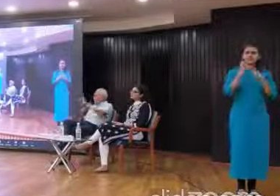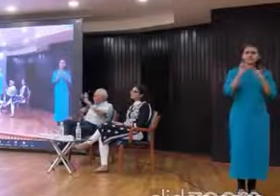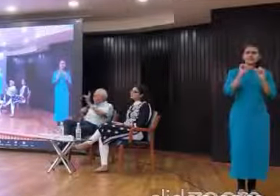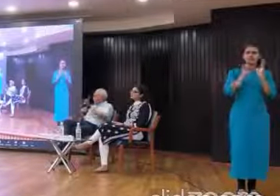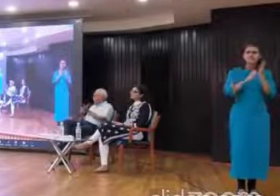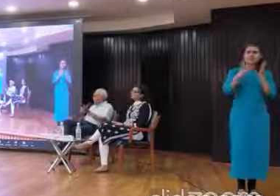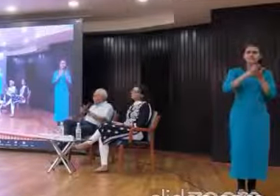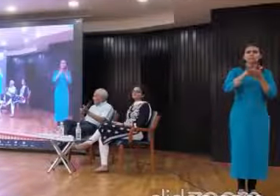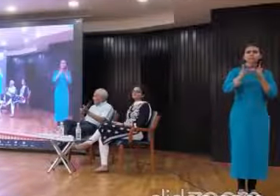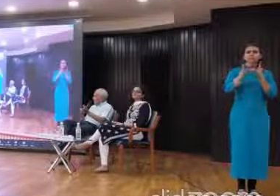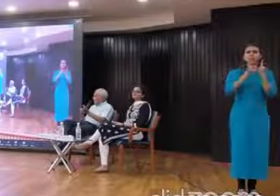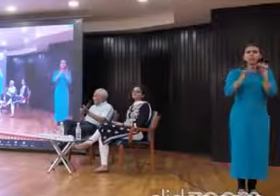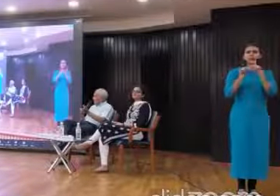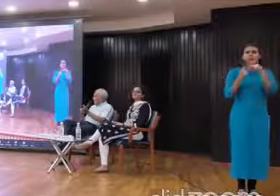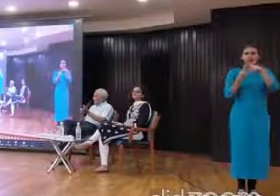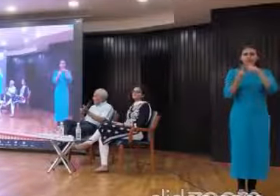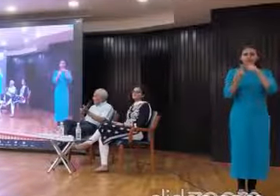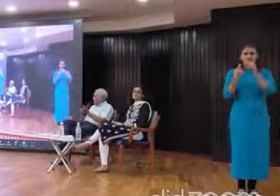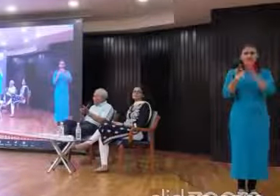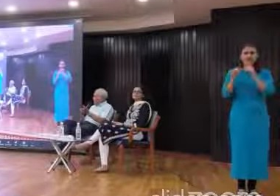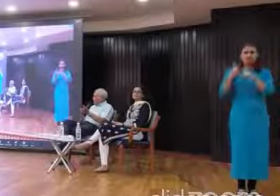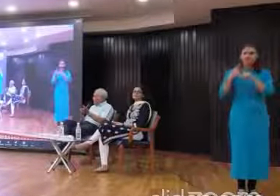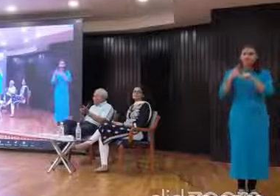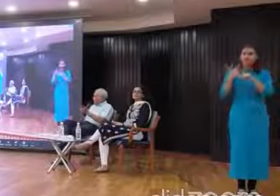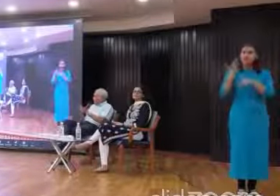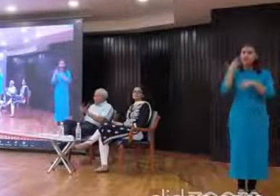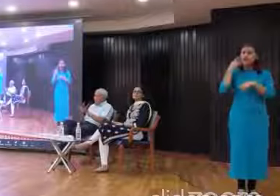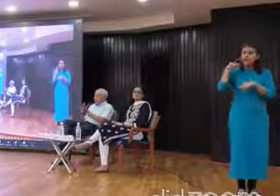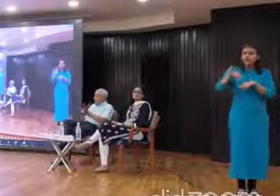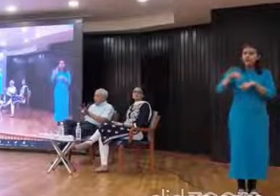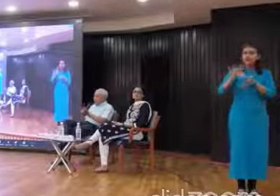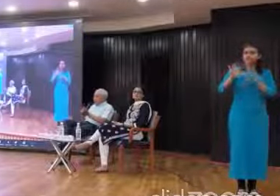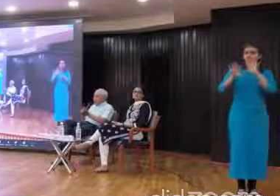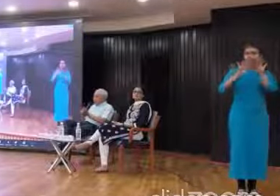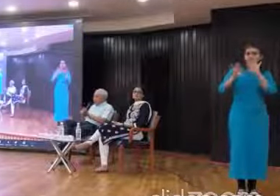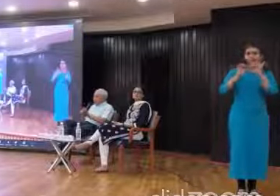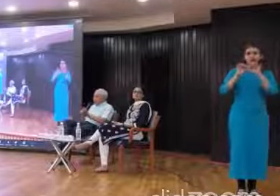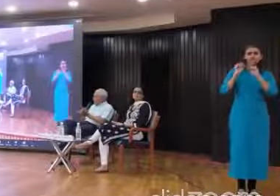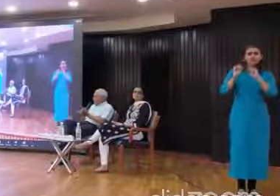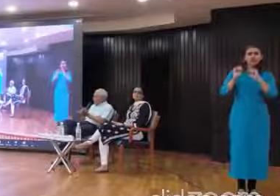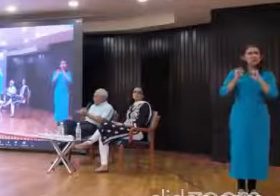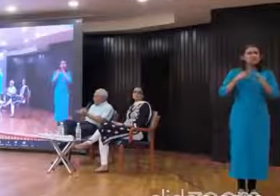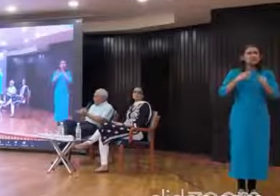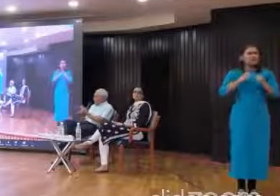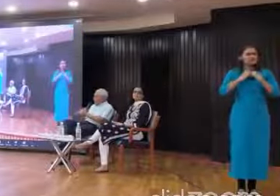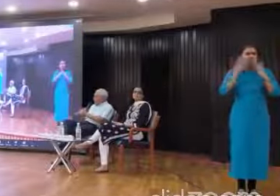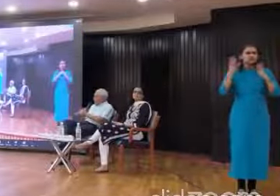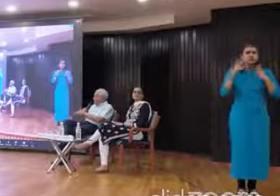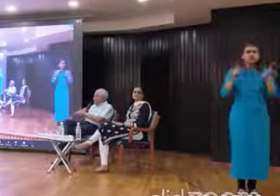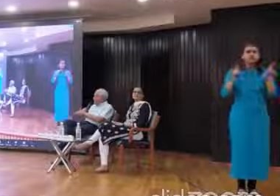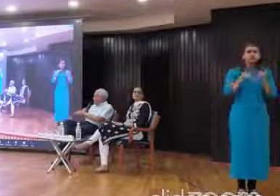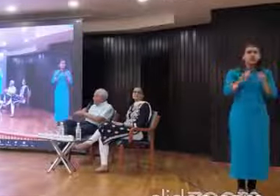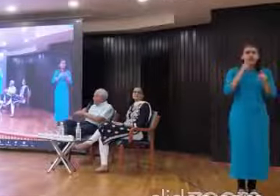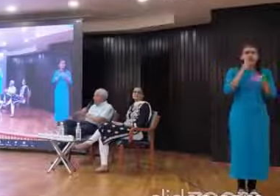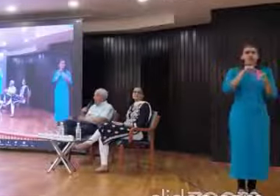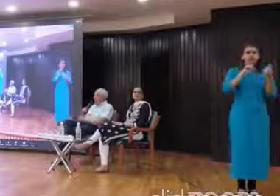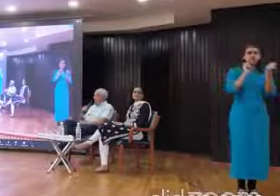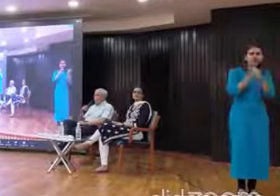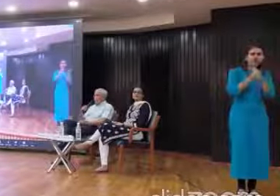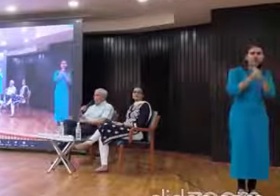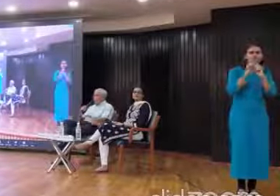entire even before the government of India had made constitutional amendments, but that was so regressive that it had to be again changed and